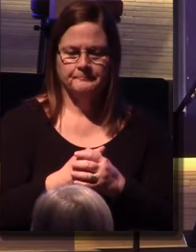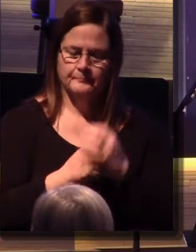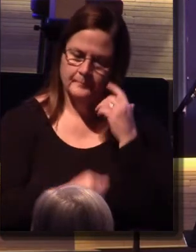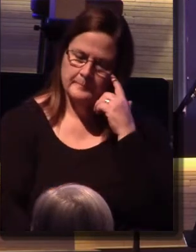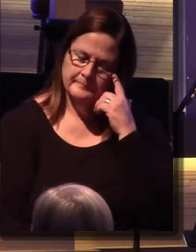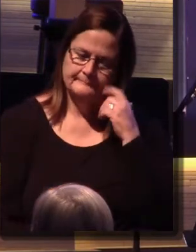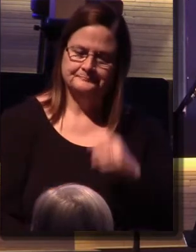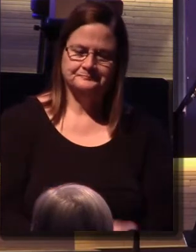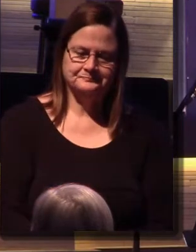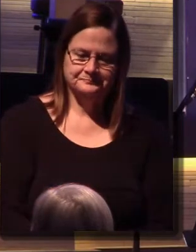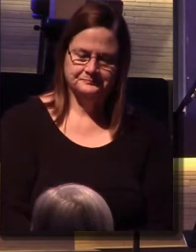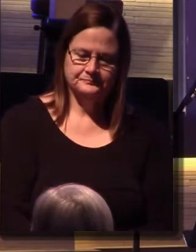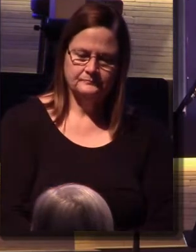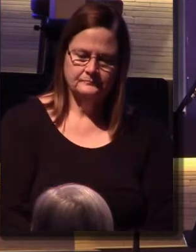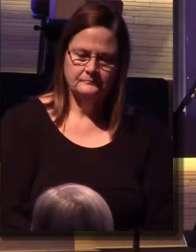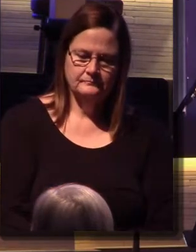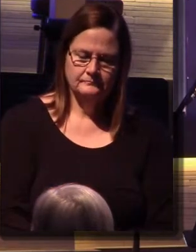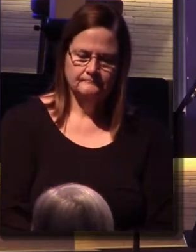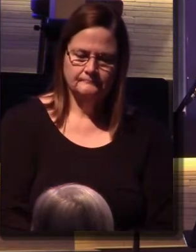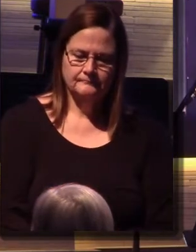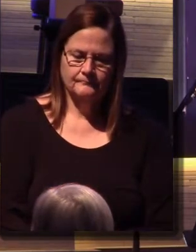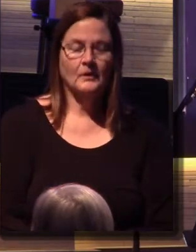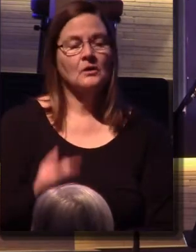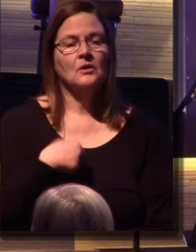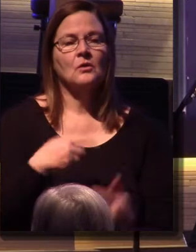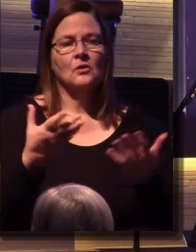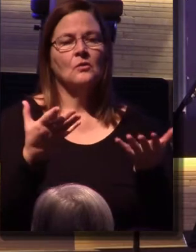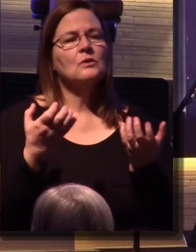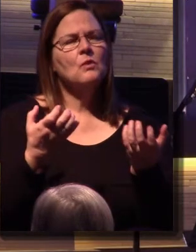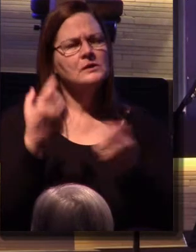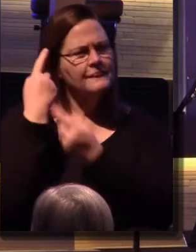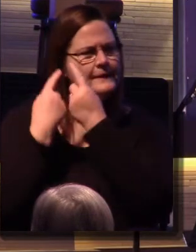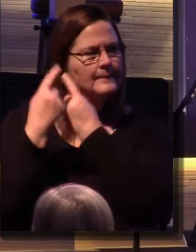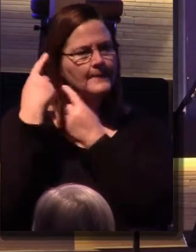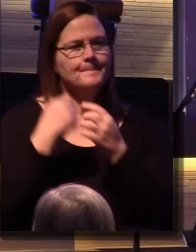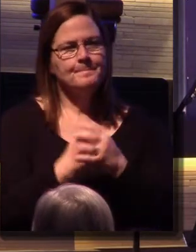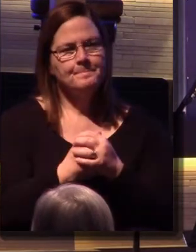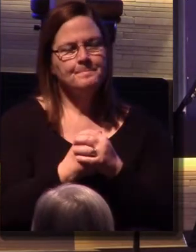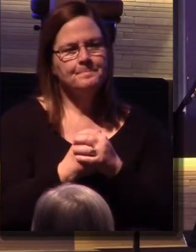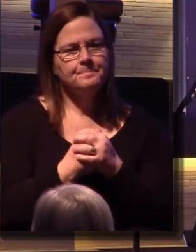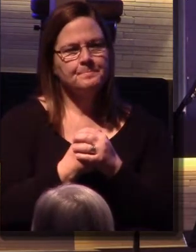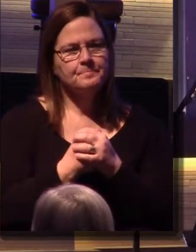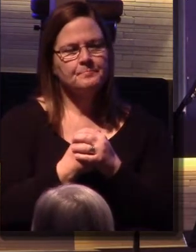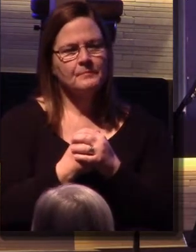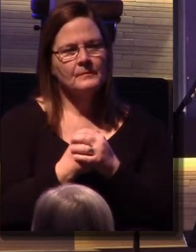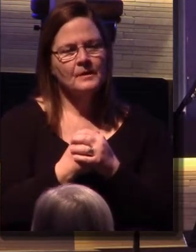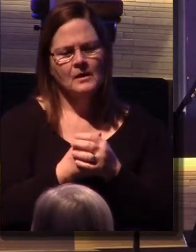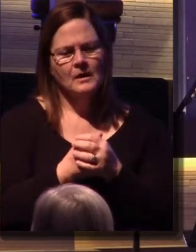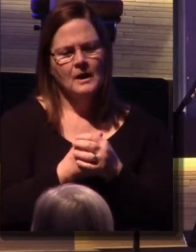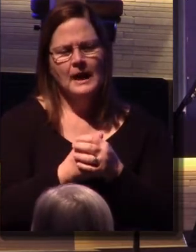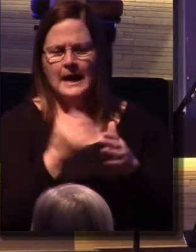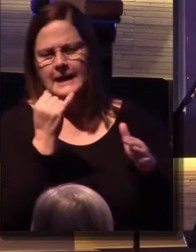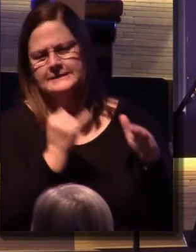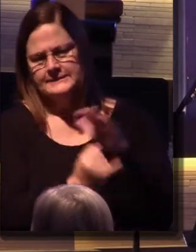circumstances that they were living. And so we want to be thinking through this text in terms